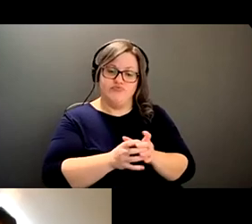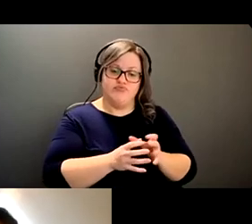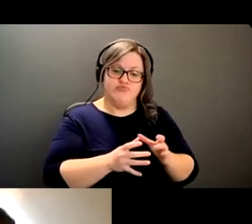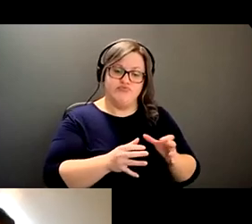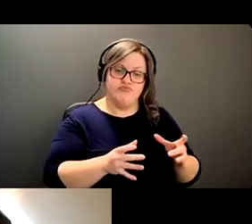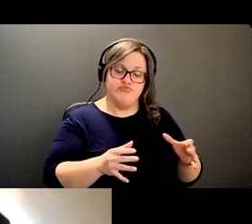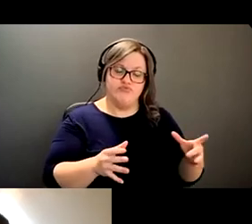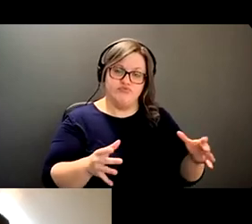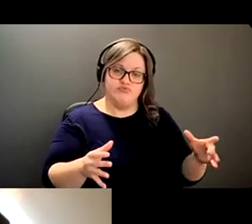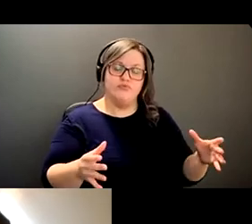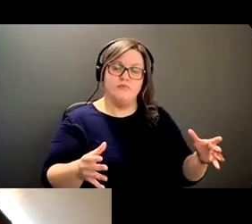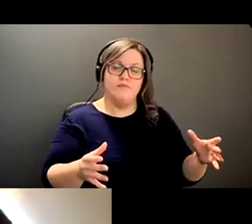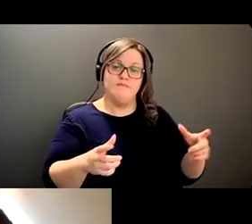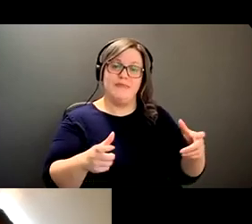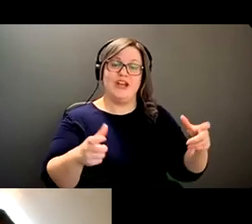about legacy,